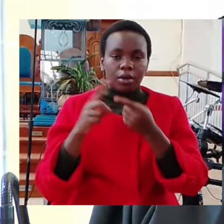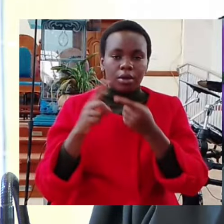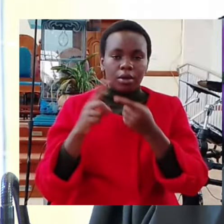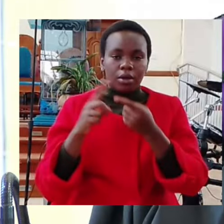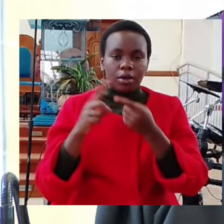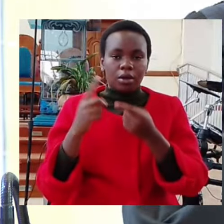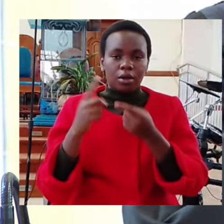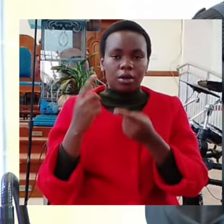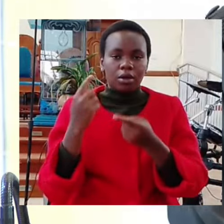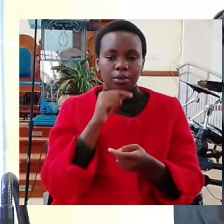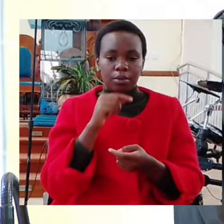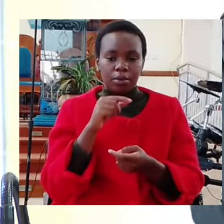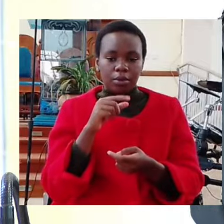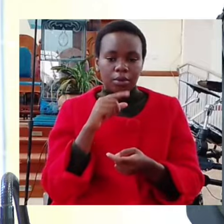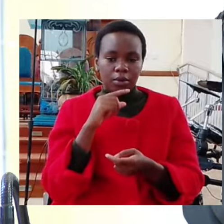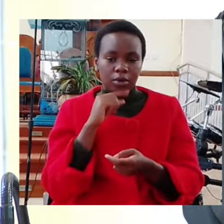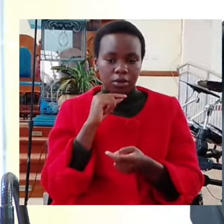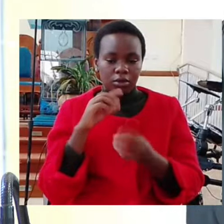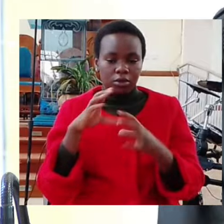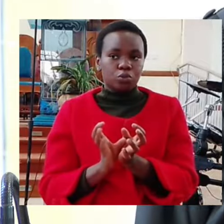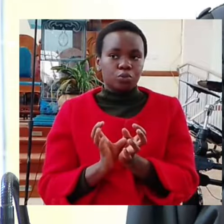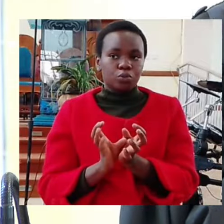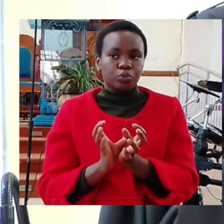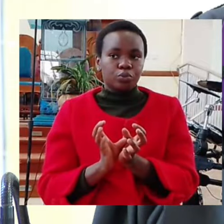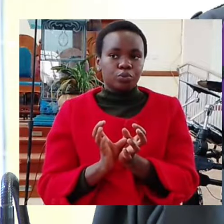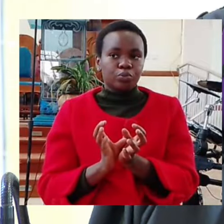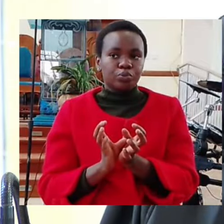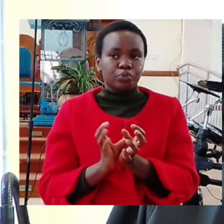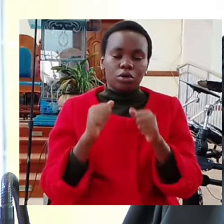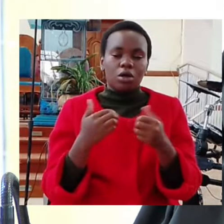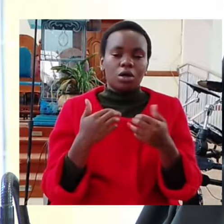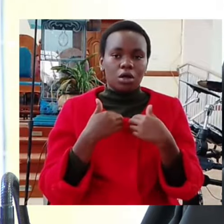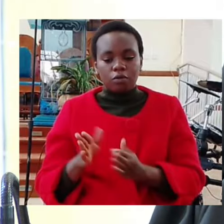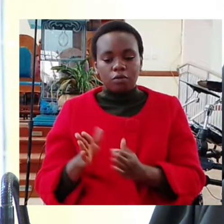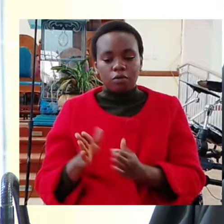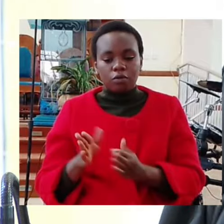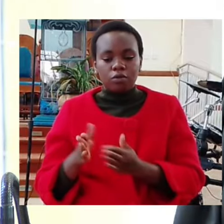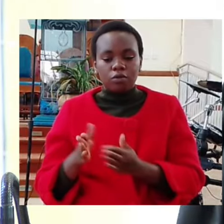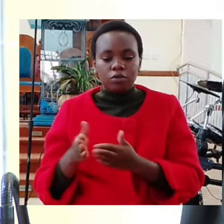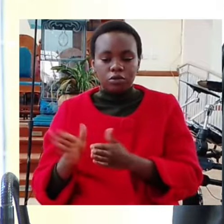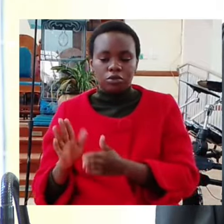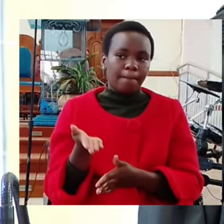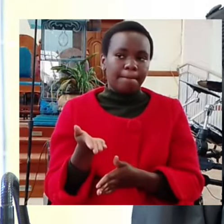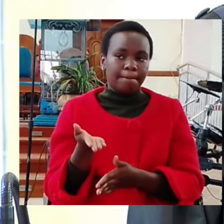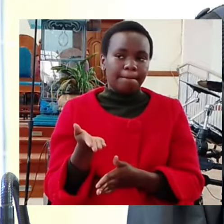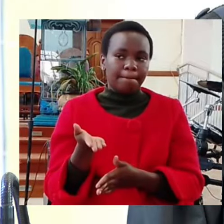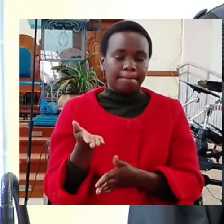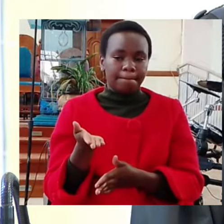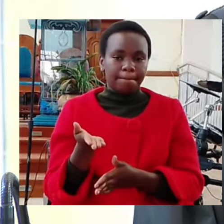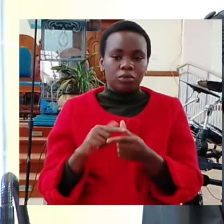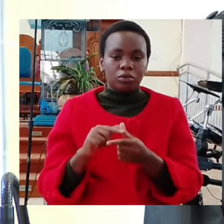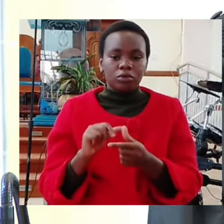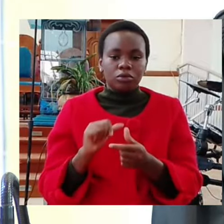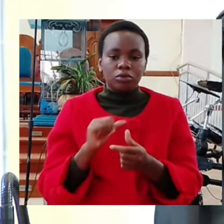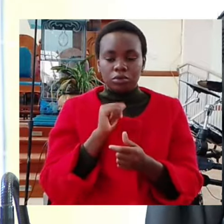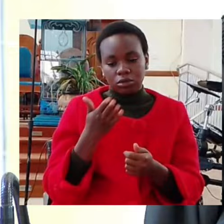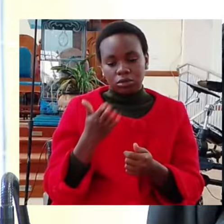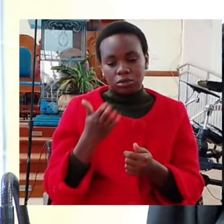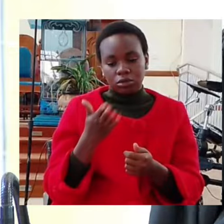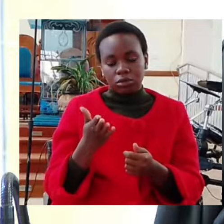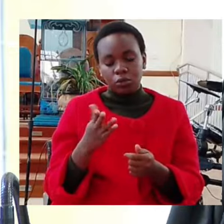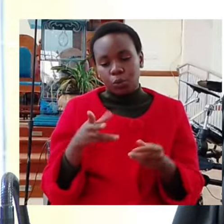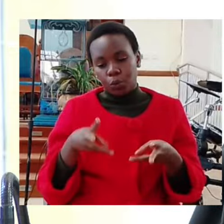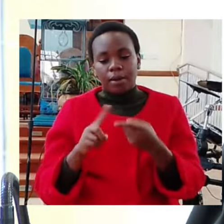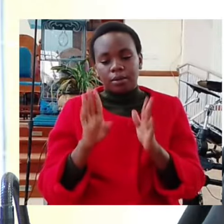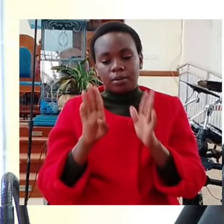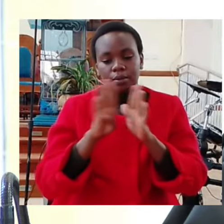congregation. Dali nagaturwa ogothe uria kurerwo. He was not prominent in any way. But the Bible